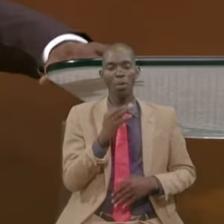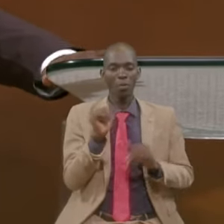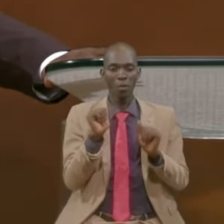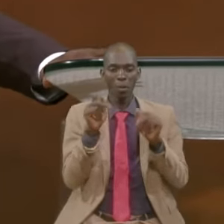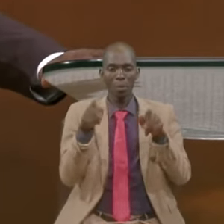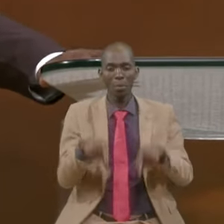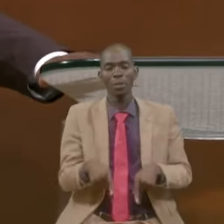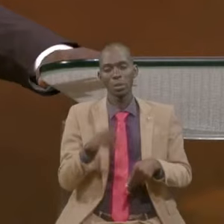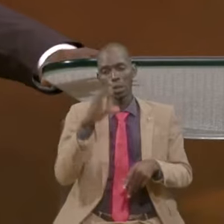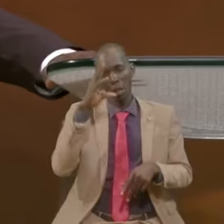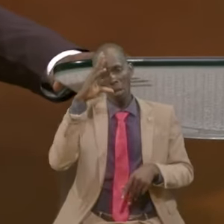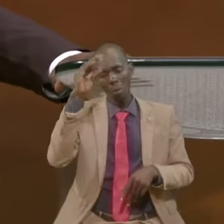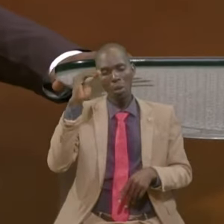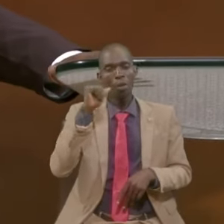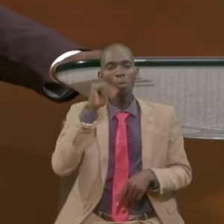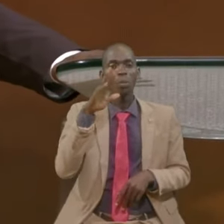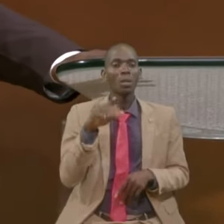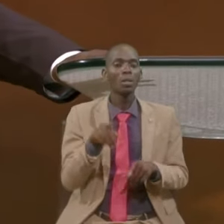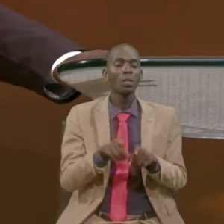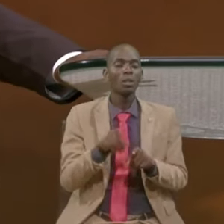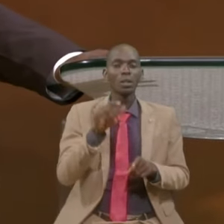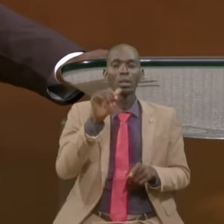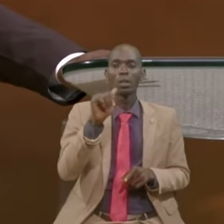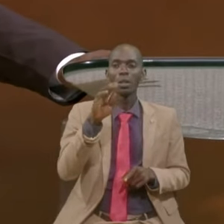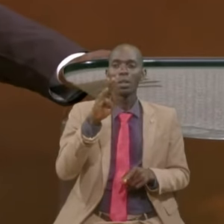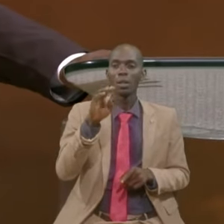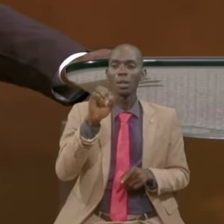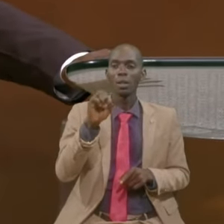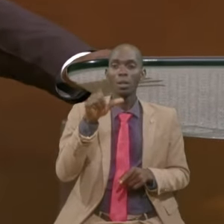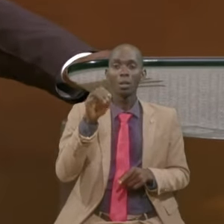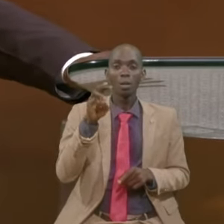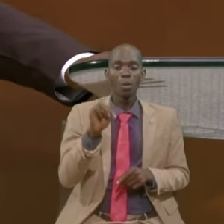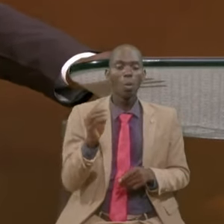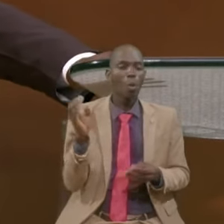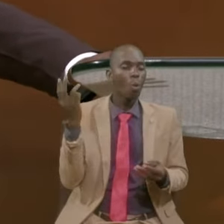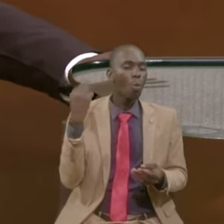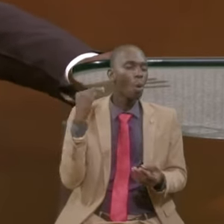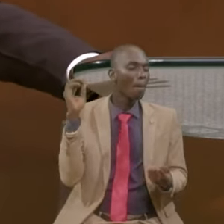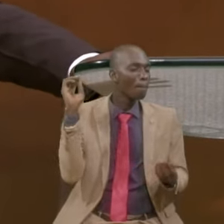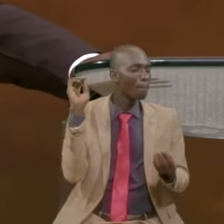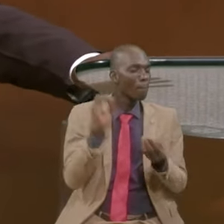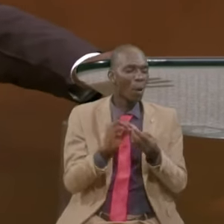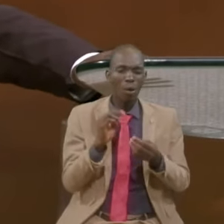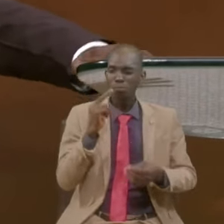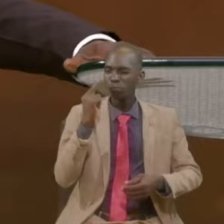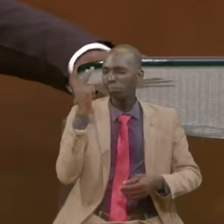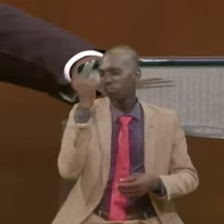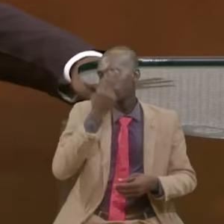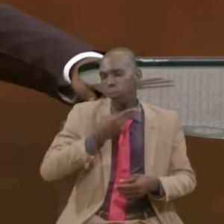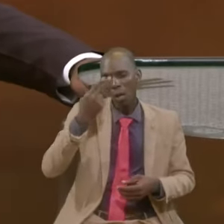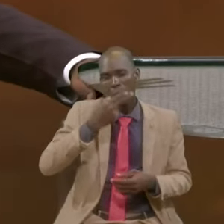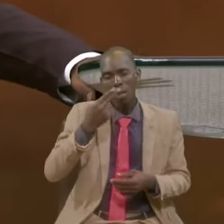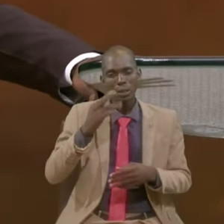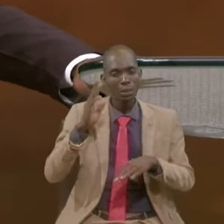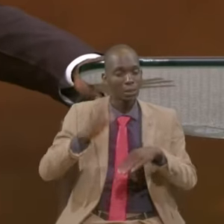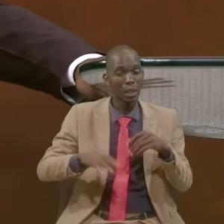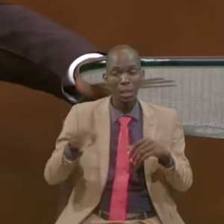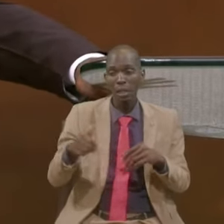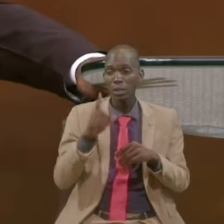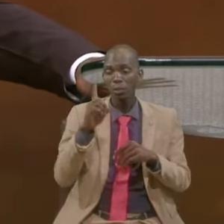a woman. Absalom was more handsome than anybody in the land,